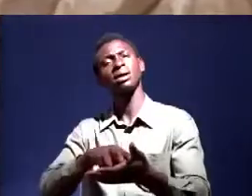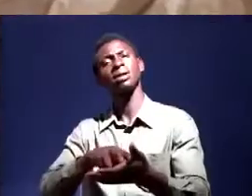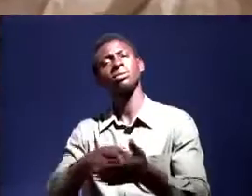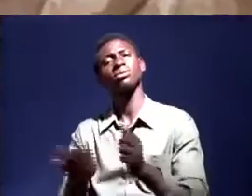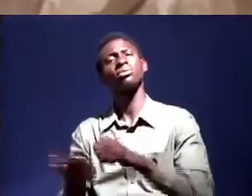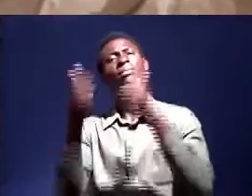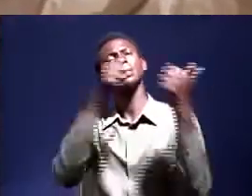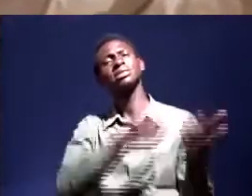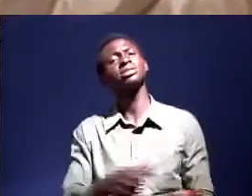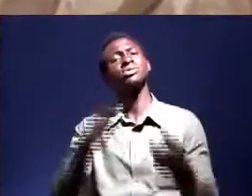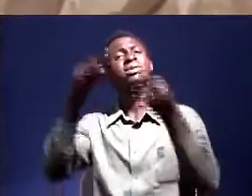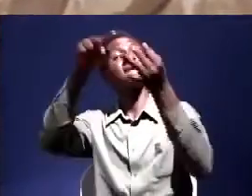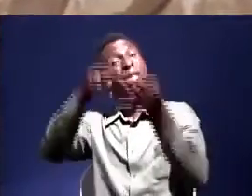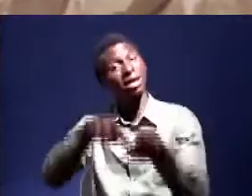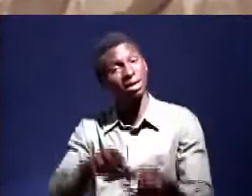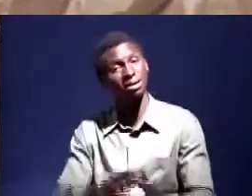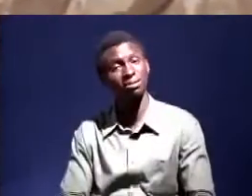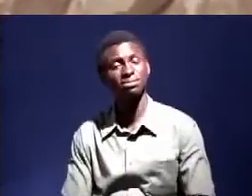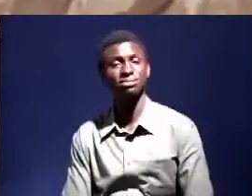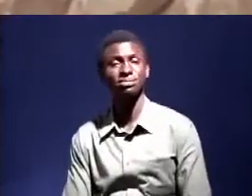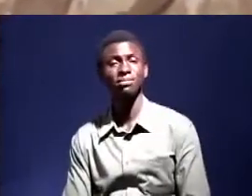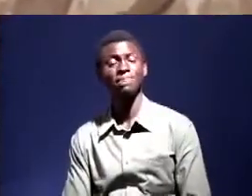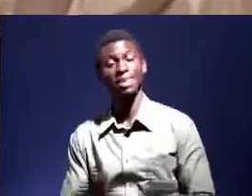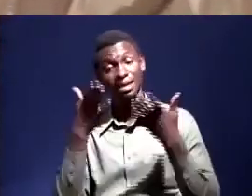Now, who should ever be rebaptized?